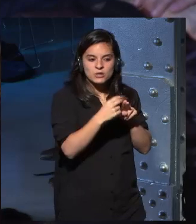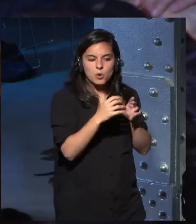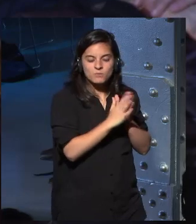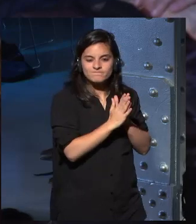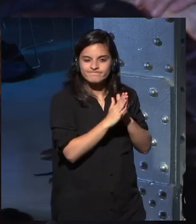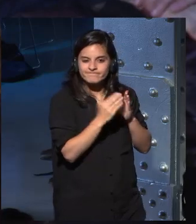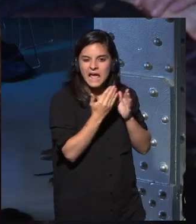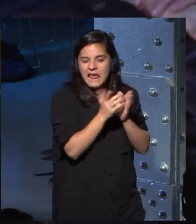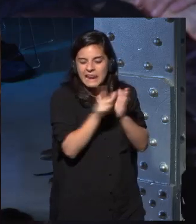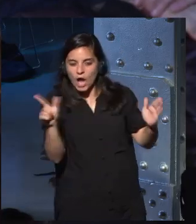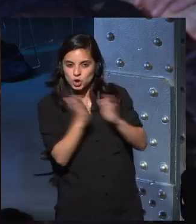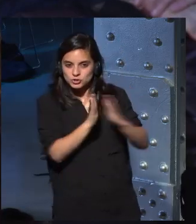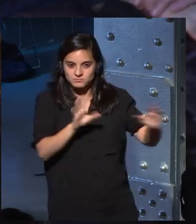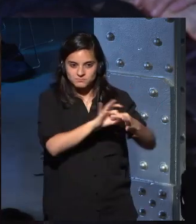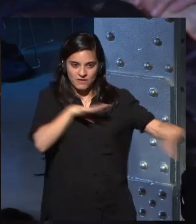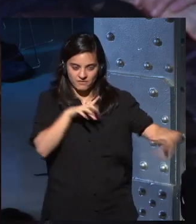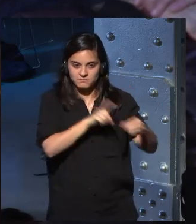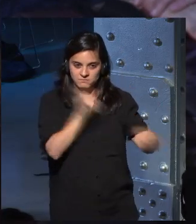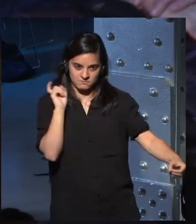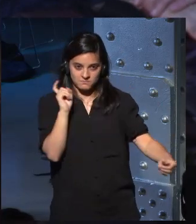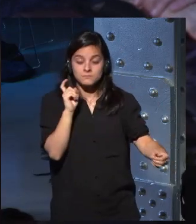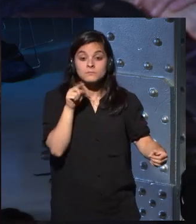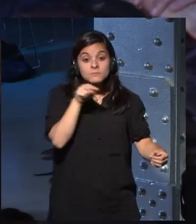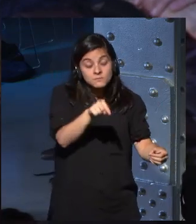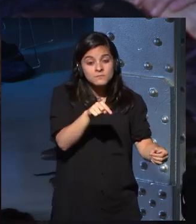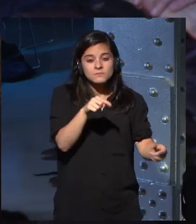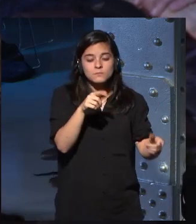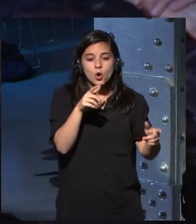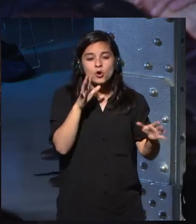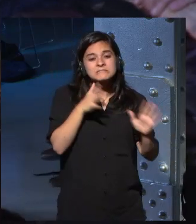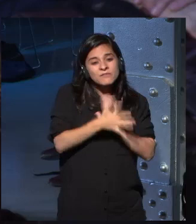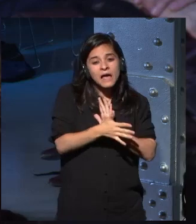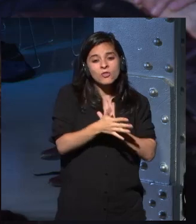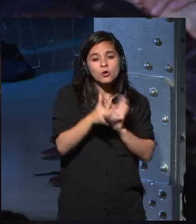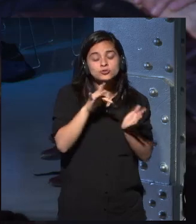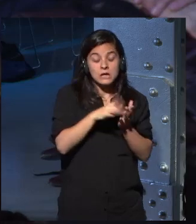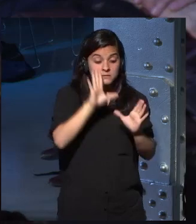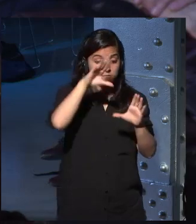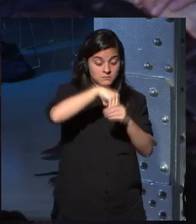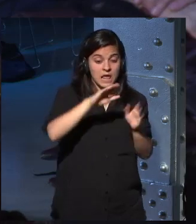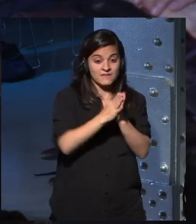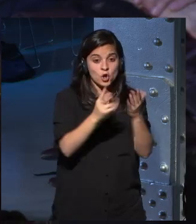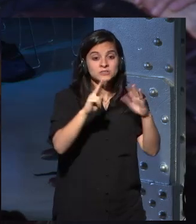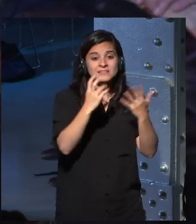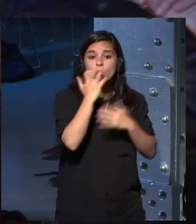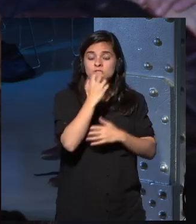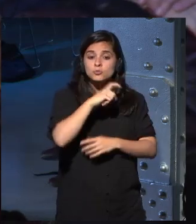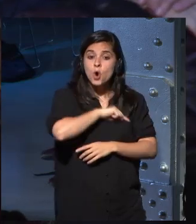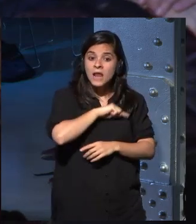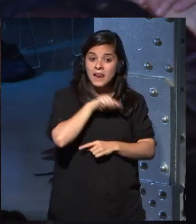You have accordingly chosen in the Siete cuentos, Morales, and elsewhere to